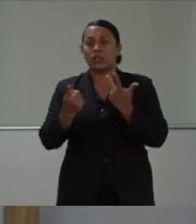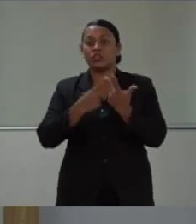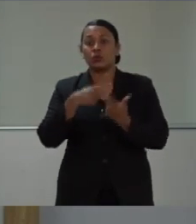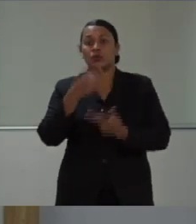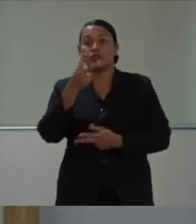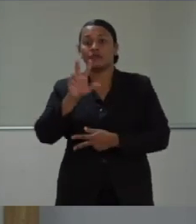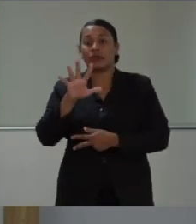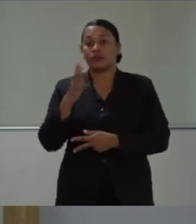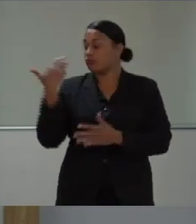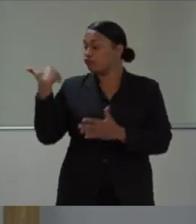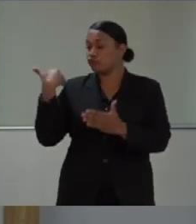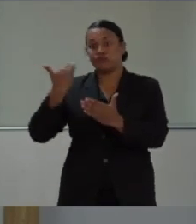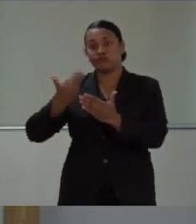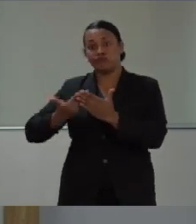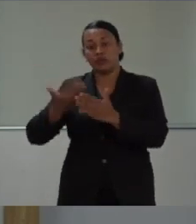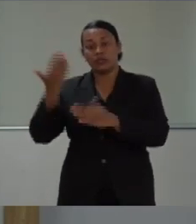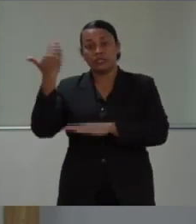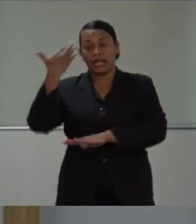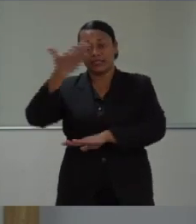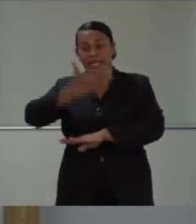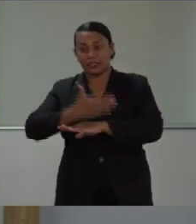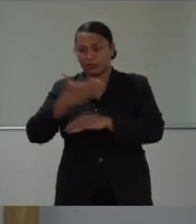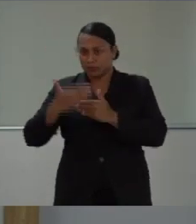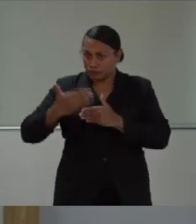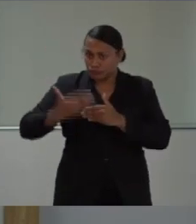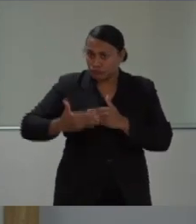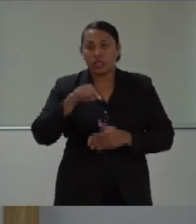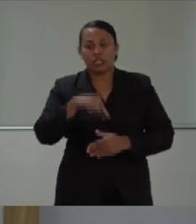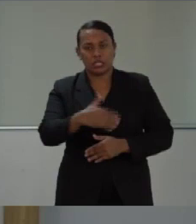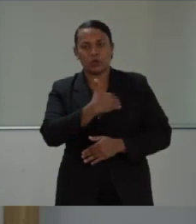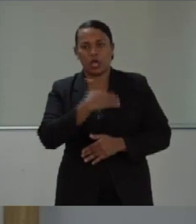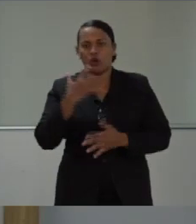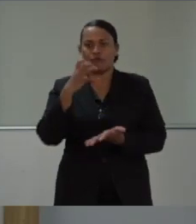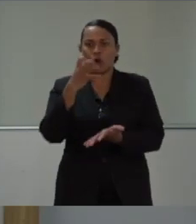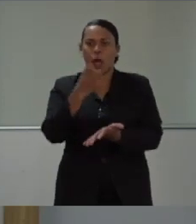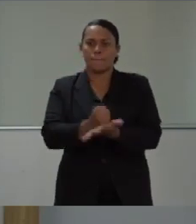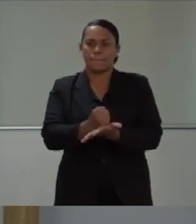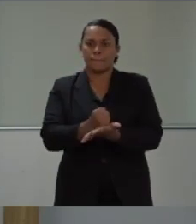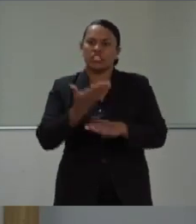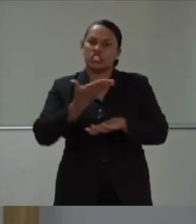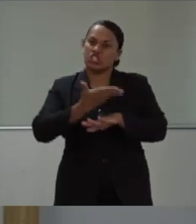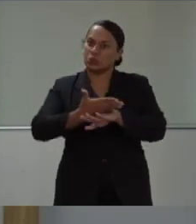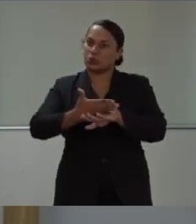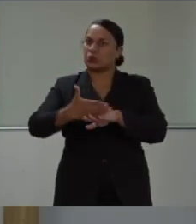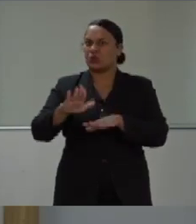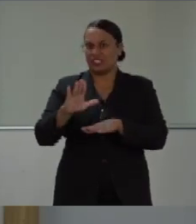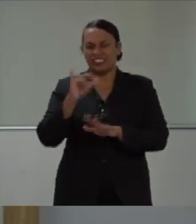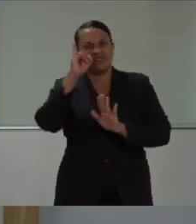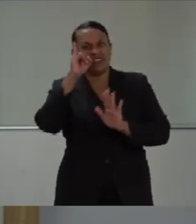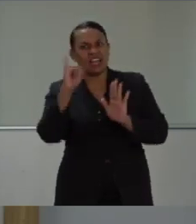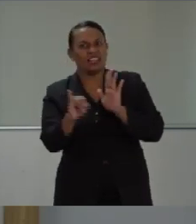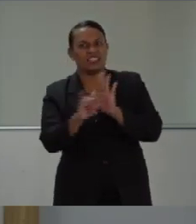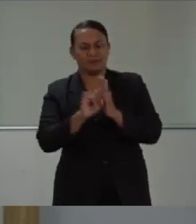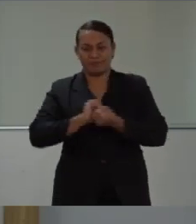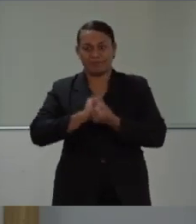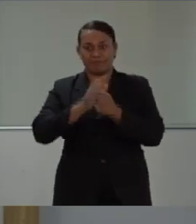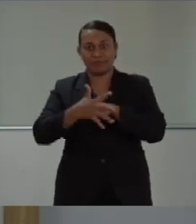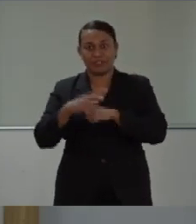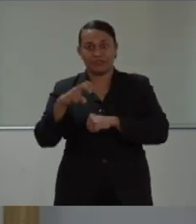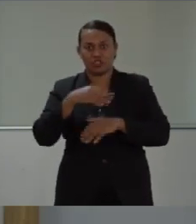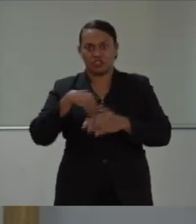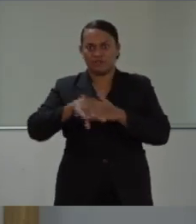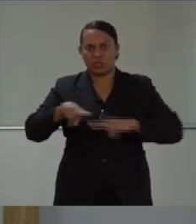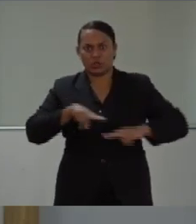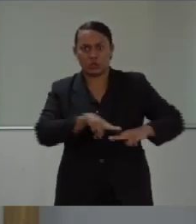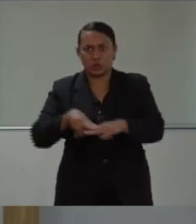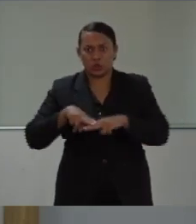our molecular lab, we have confirmed a single new case of COVID-19 in Fiji. Our